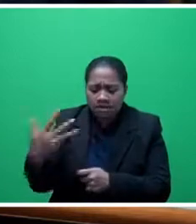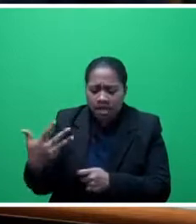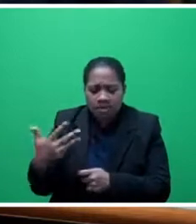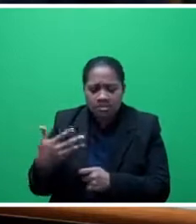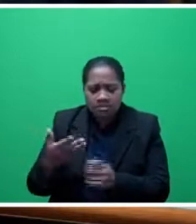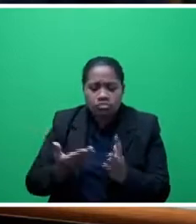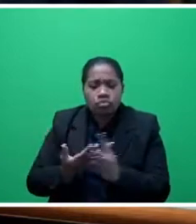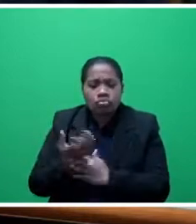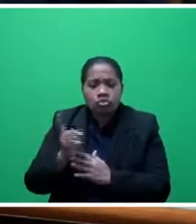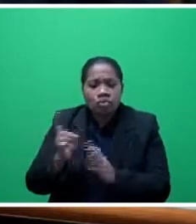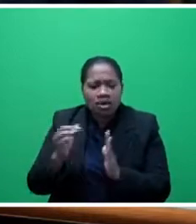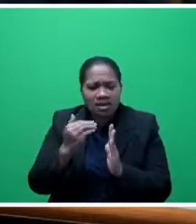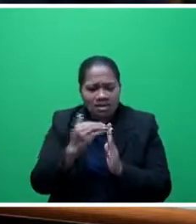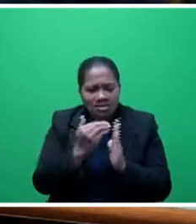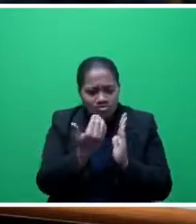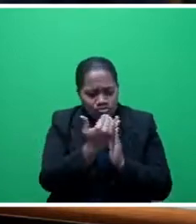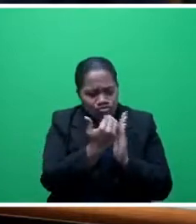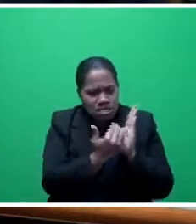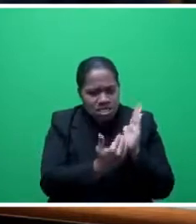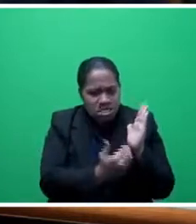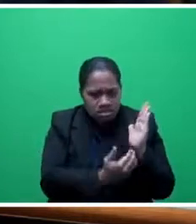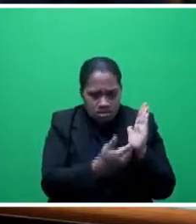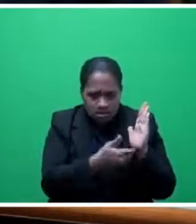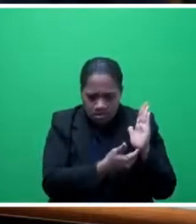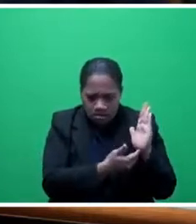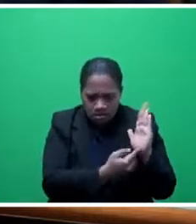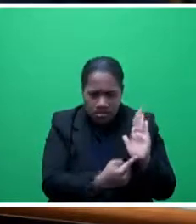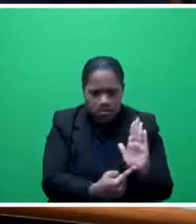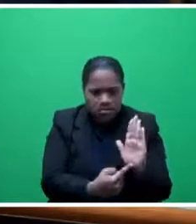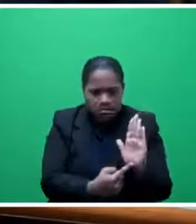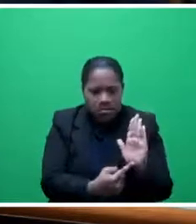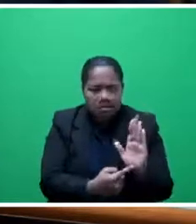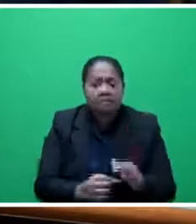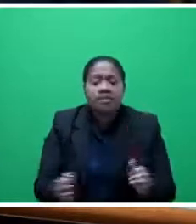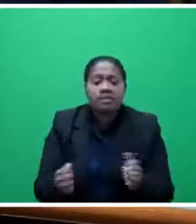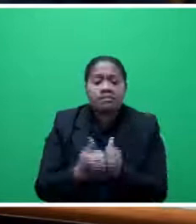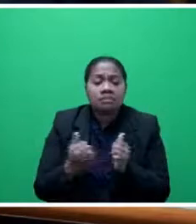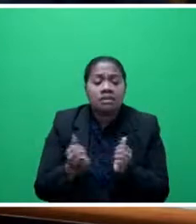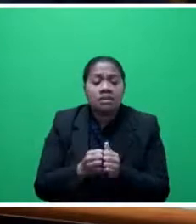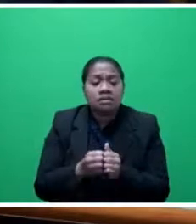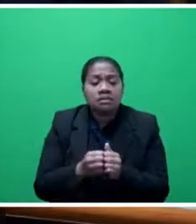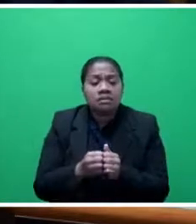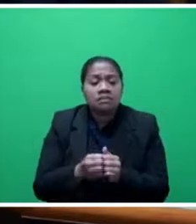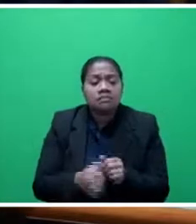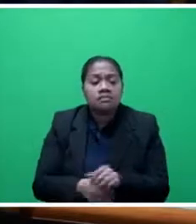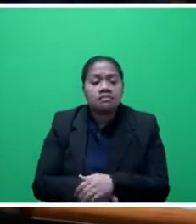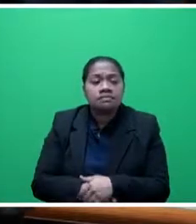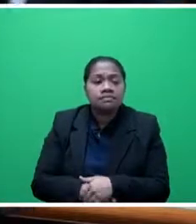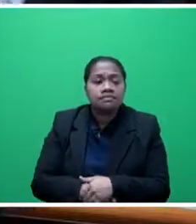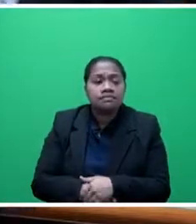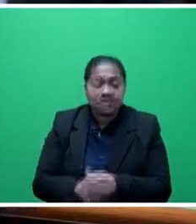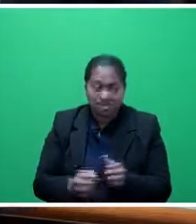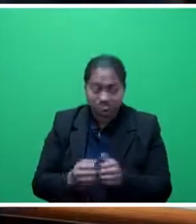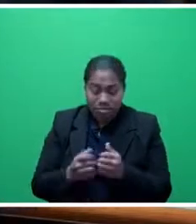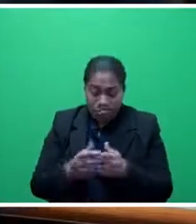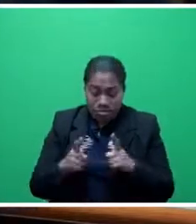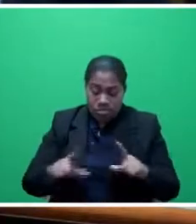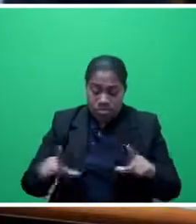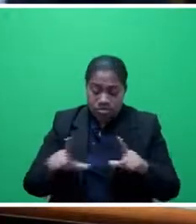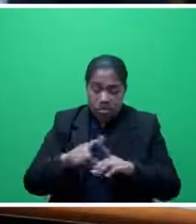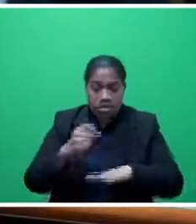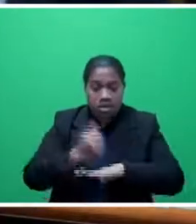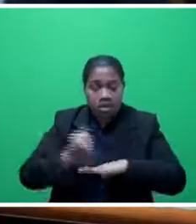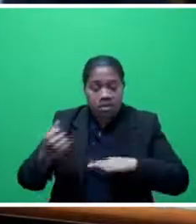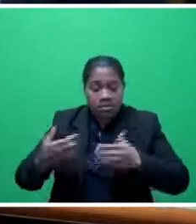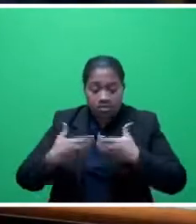decree. So, and many of these local government councils, Mr.